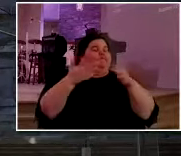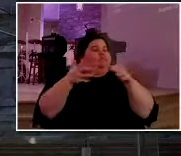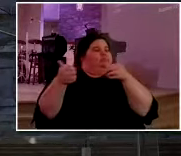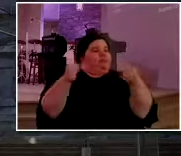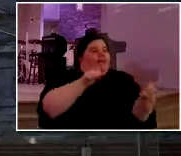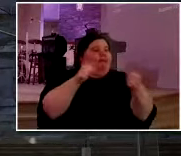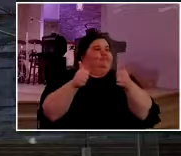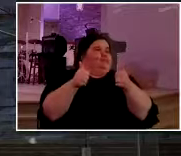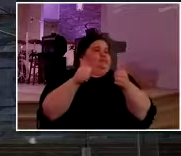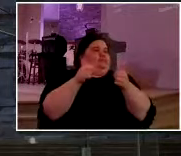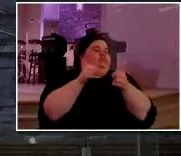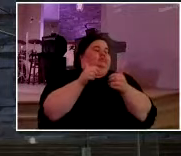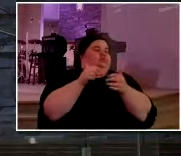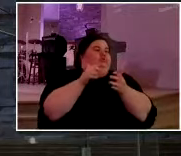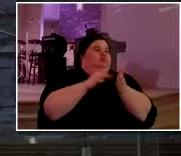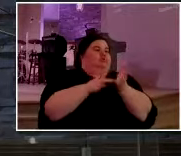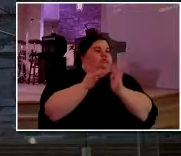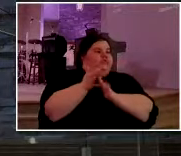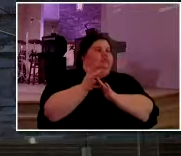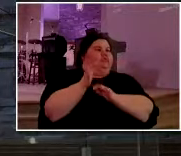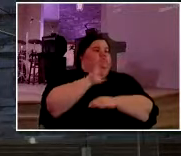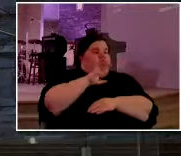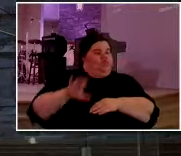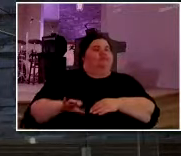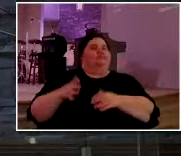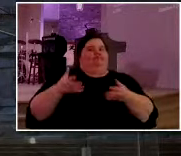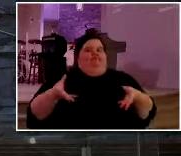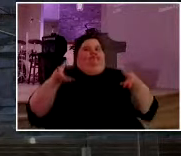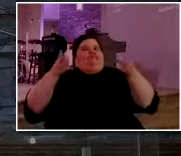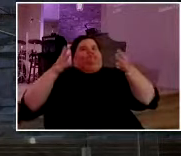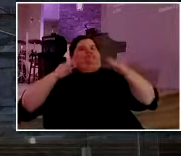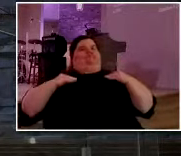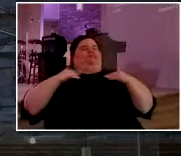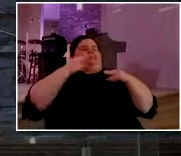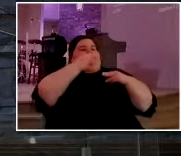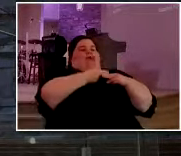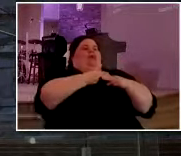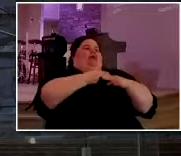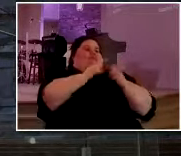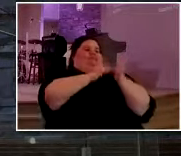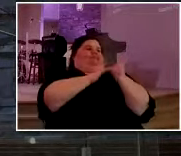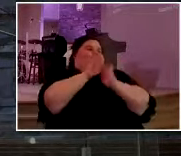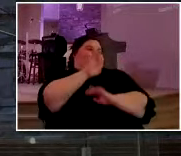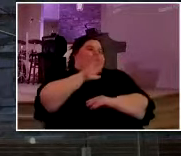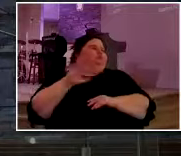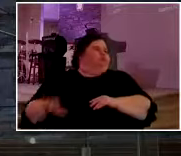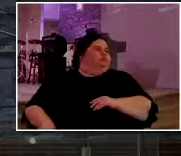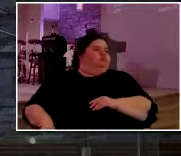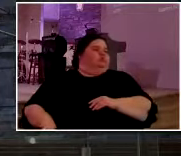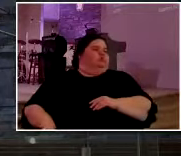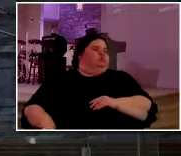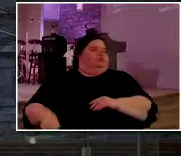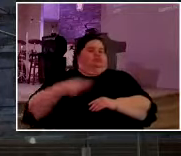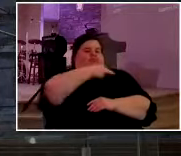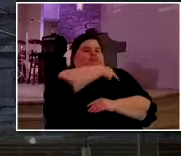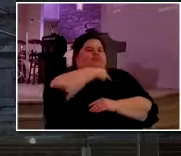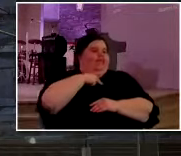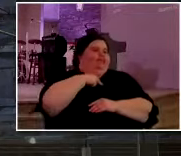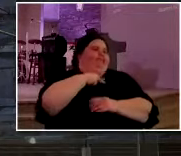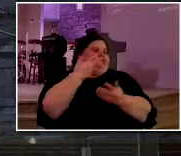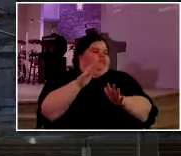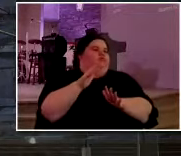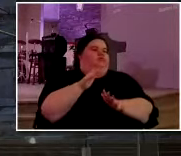put on Christ. When you're baptized in his name, you put on Christ. You put on